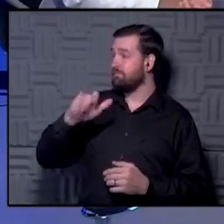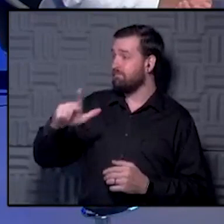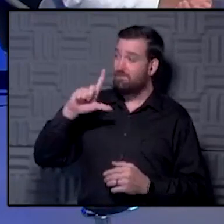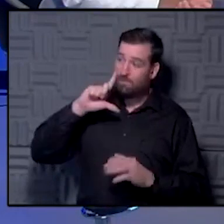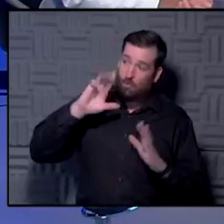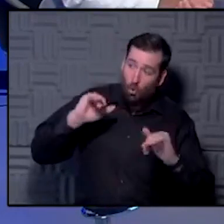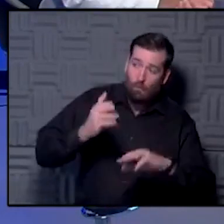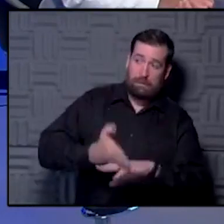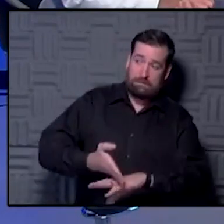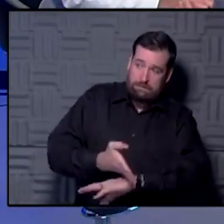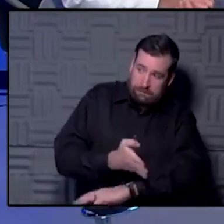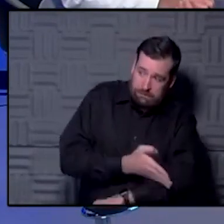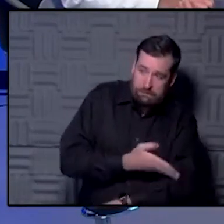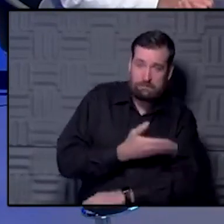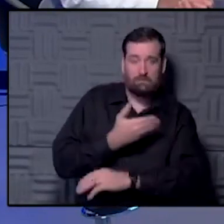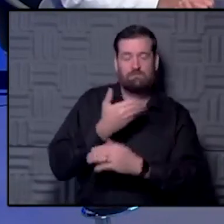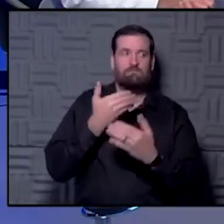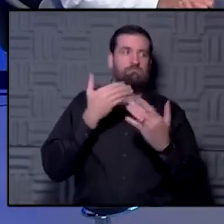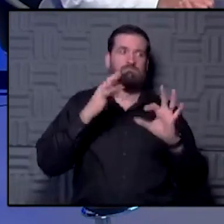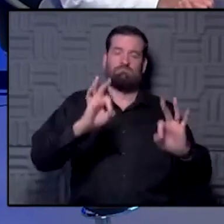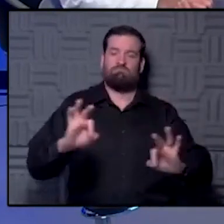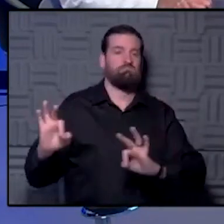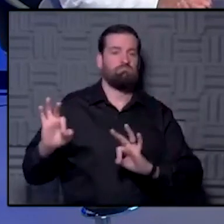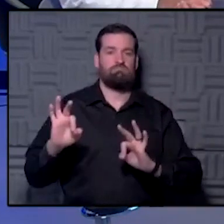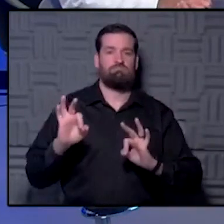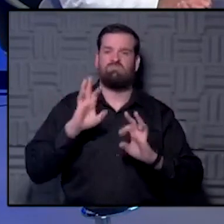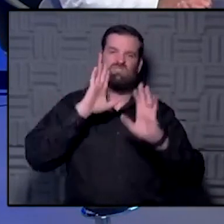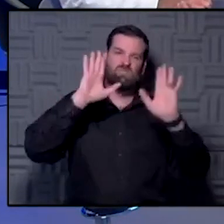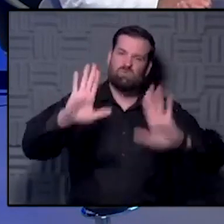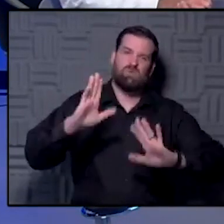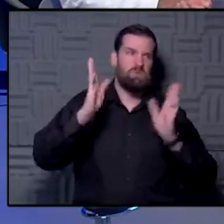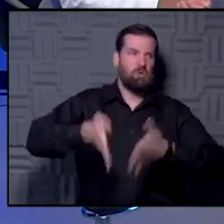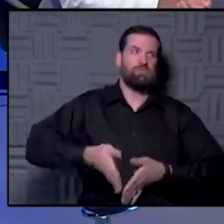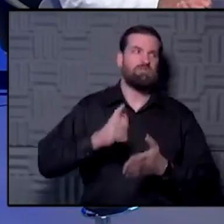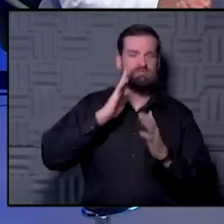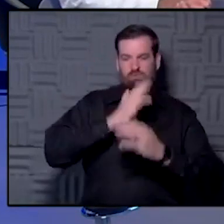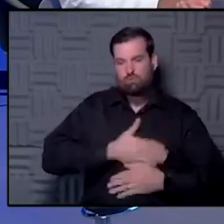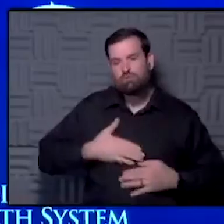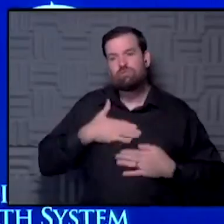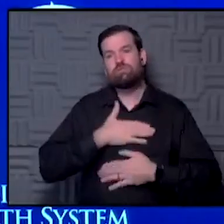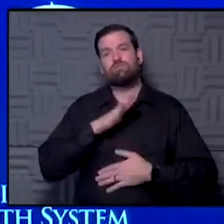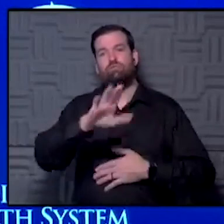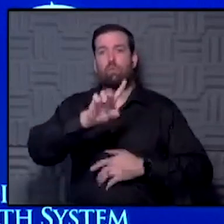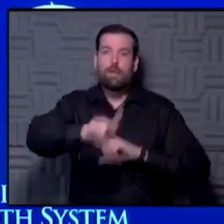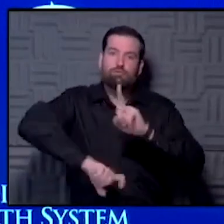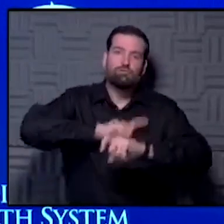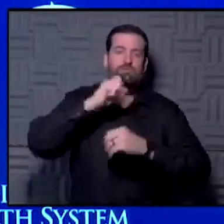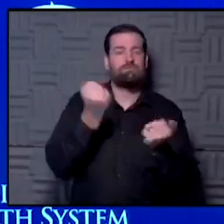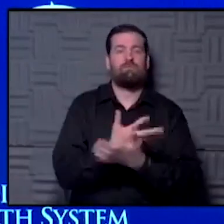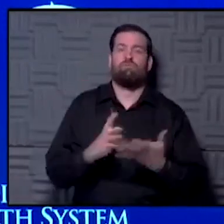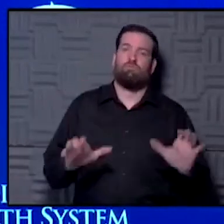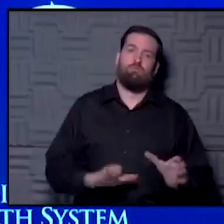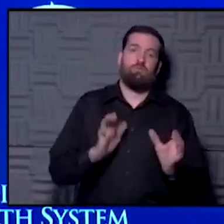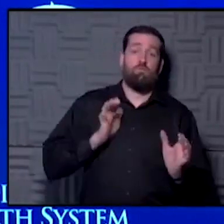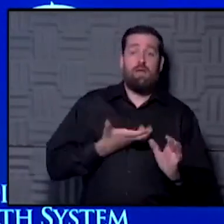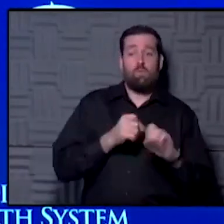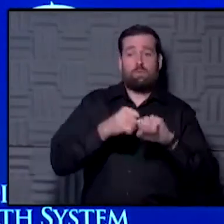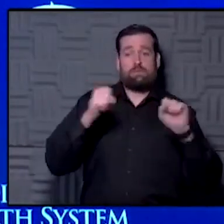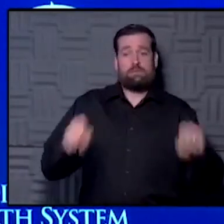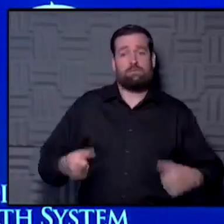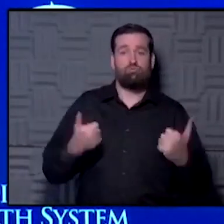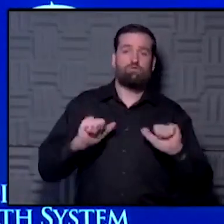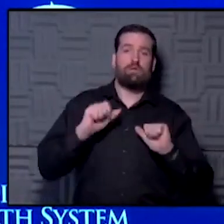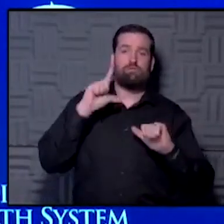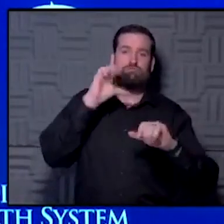hope you're still Yes. recovering, and Godspeed to you. You're a great person. We so appreciate your questions and appreciate all you've done for our system as we try to